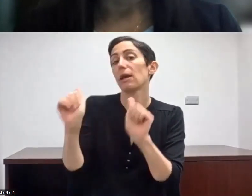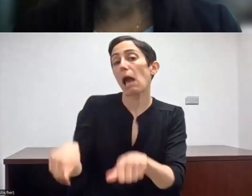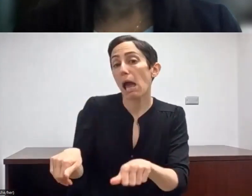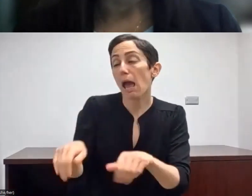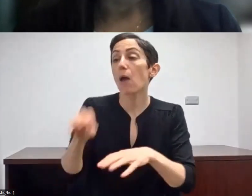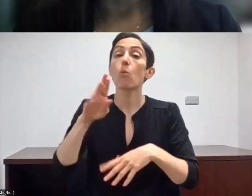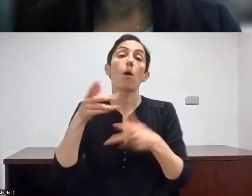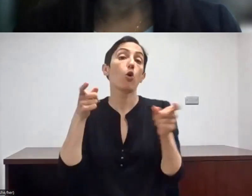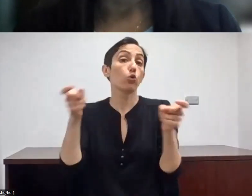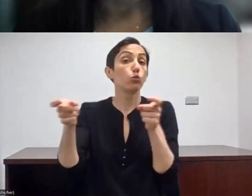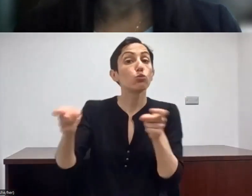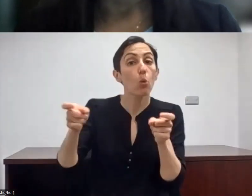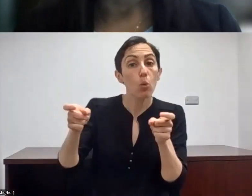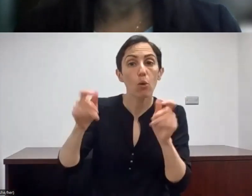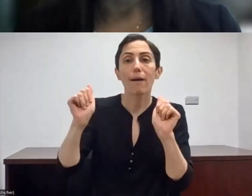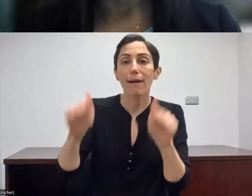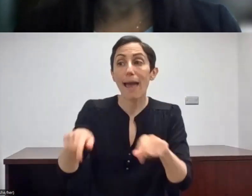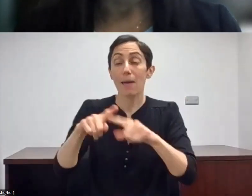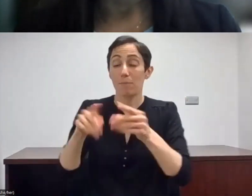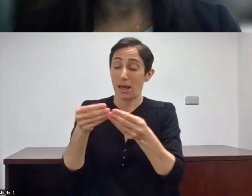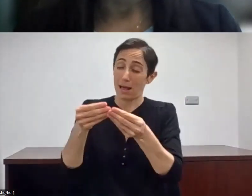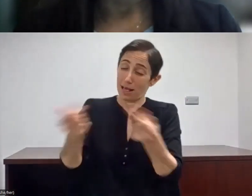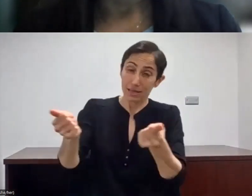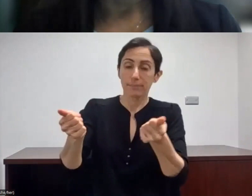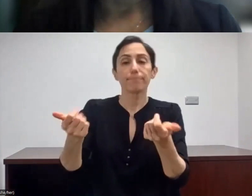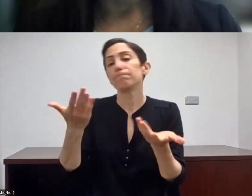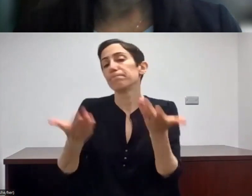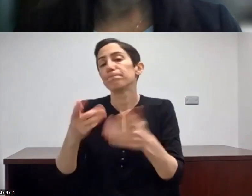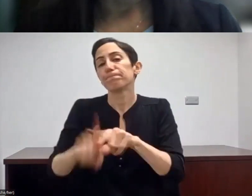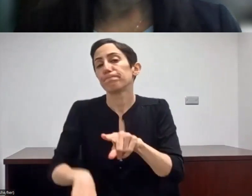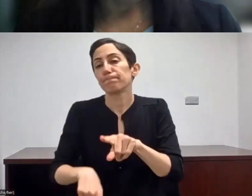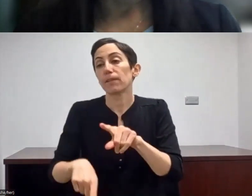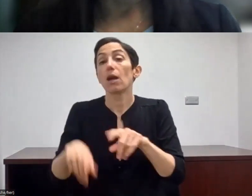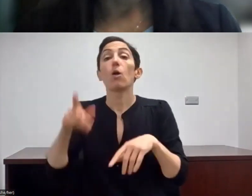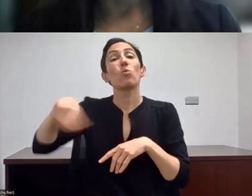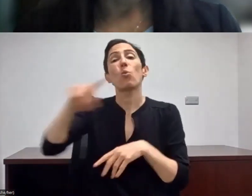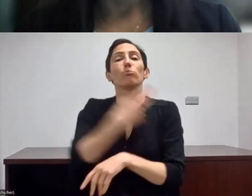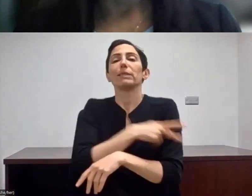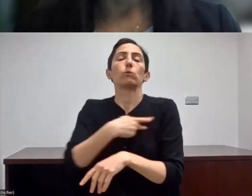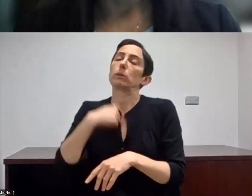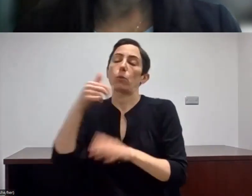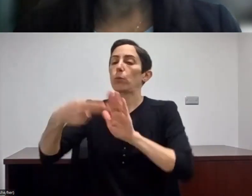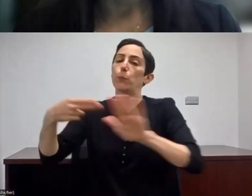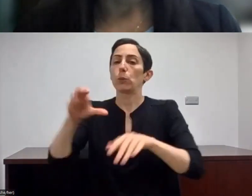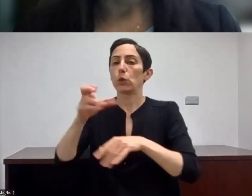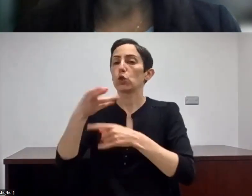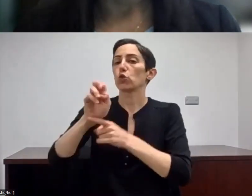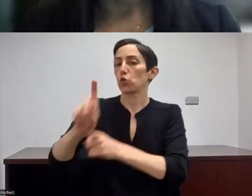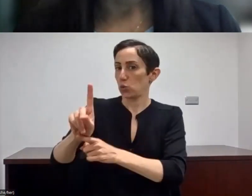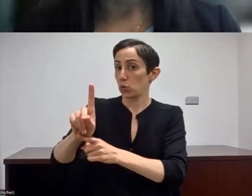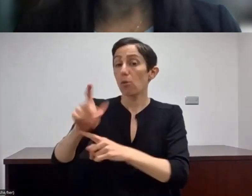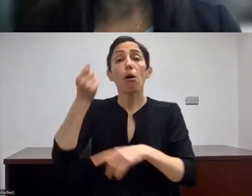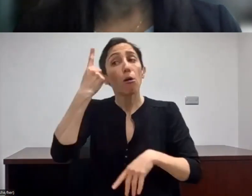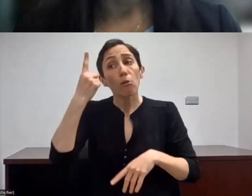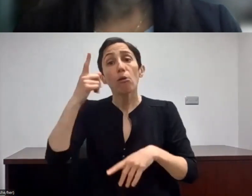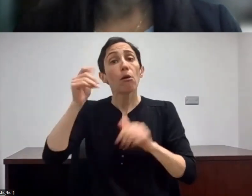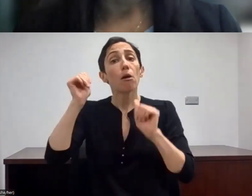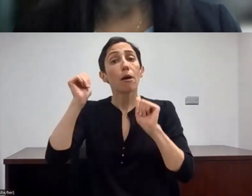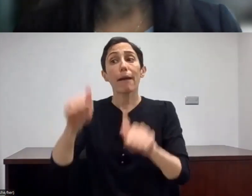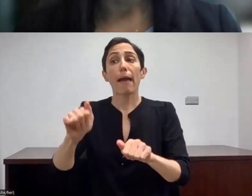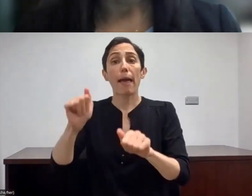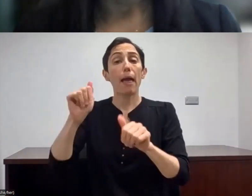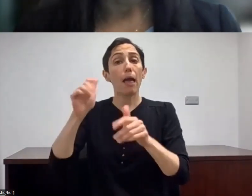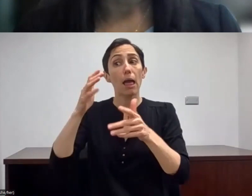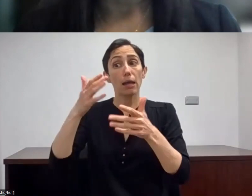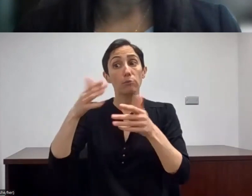be able to get rid of it completely. Those patients are not cured, but can live long and healthy lives, especially now